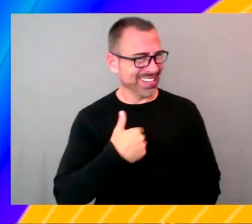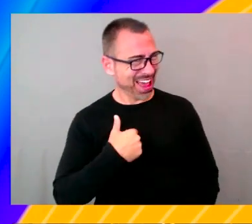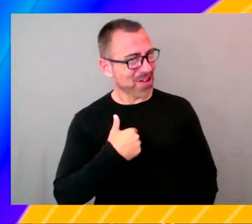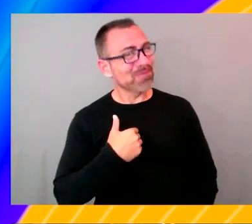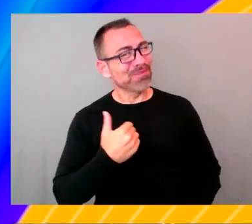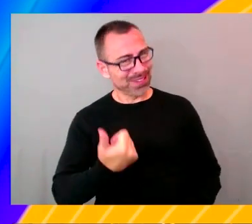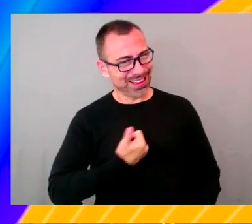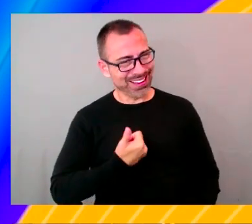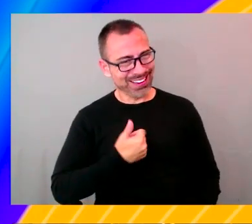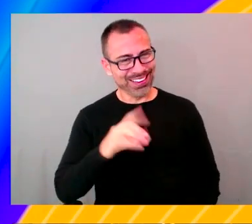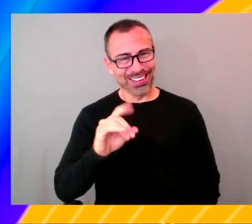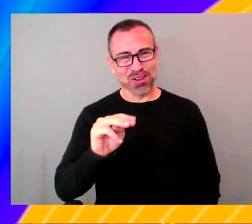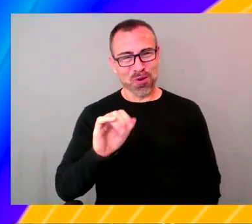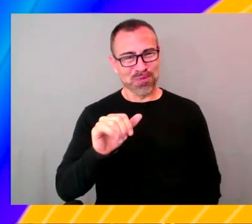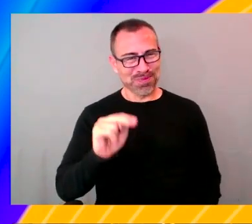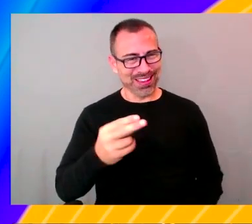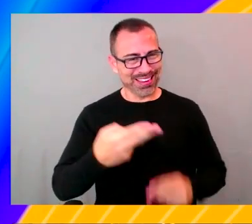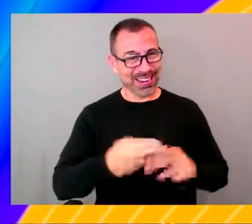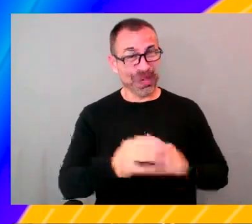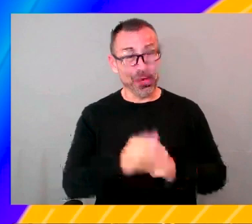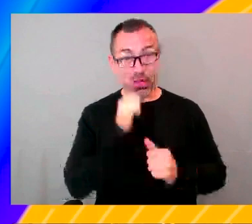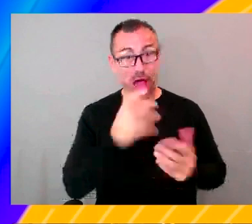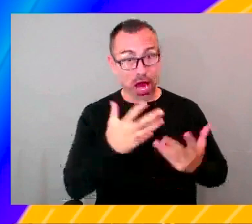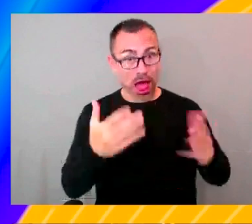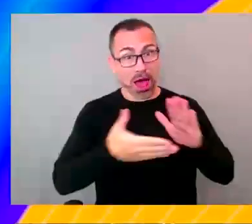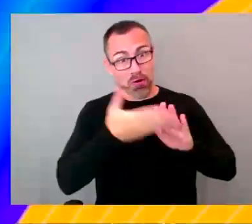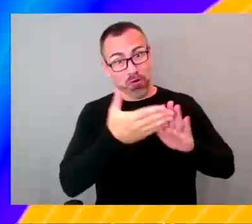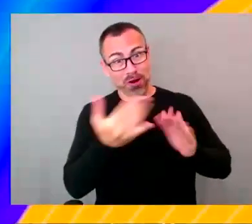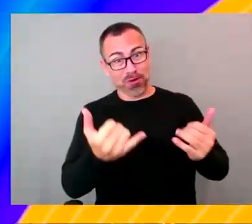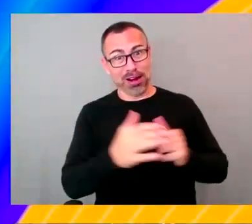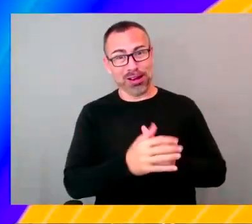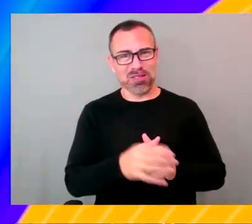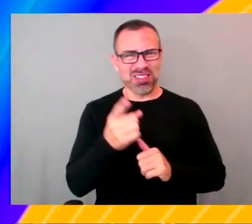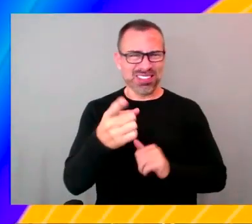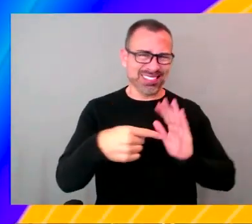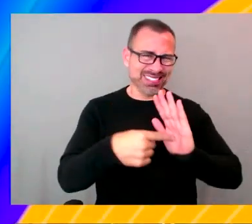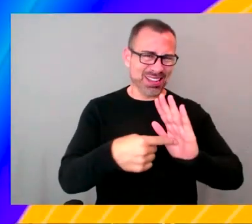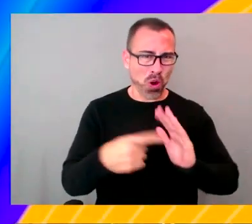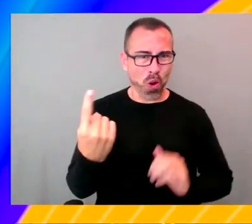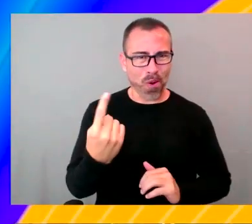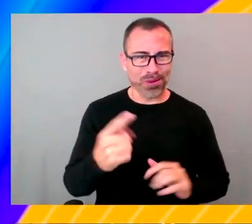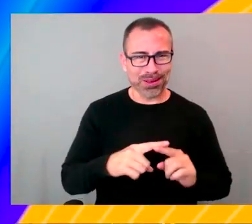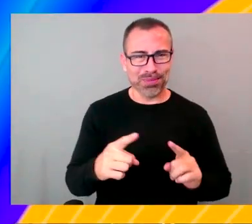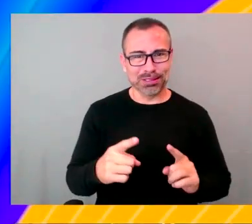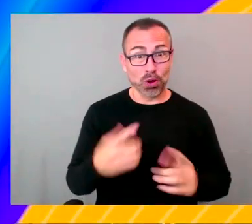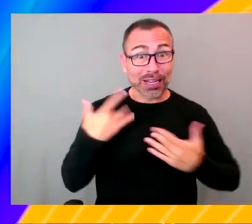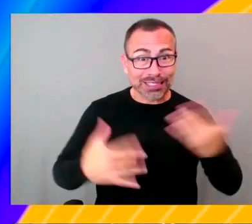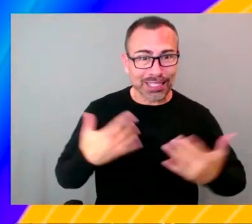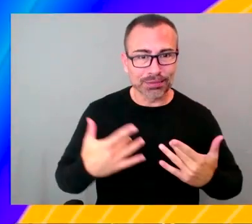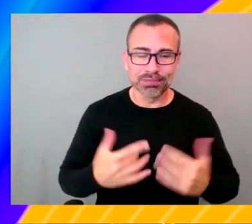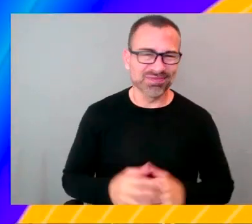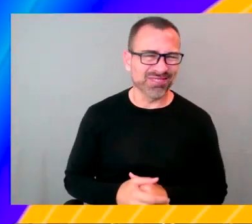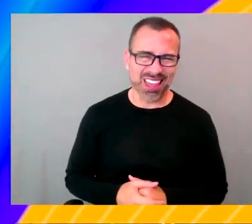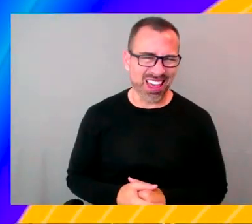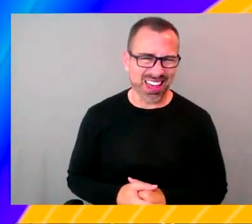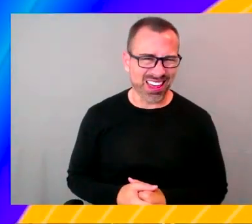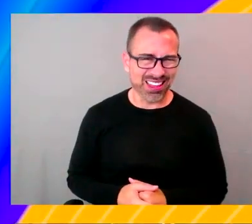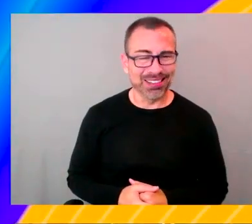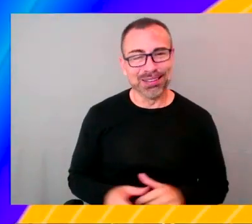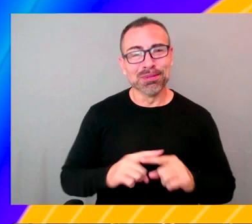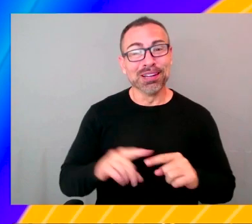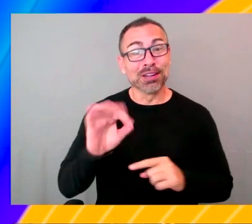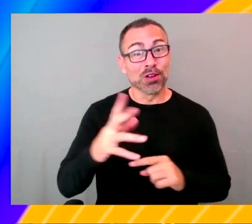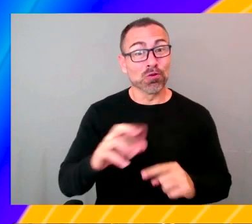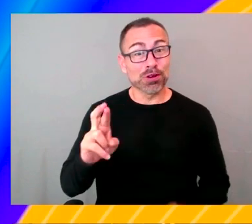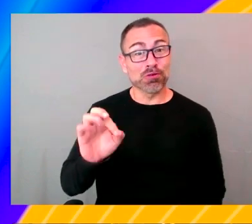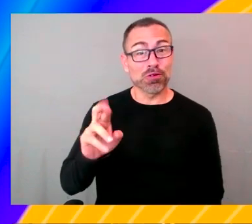There's not much running on it, just this little demo at the moment, so it's not that exciting. Okay. But if we actually refresh this thing, we can see the